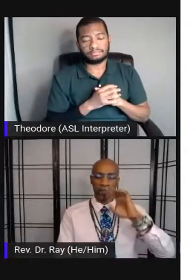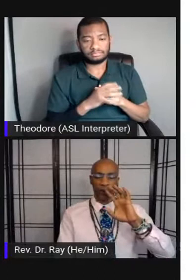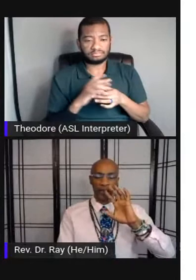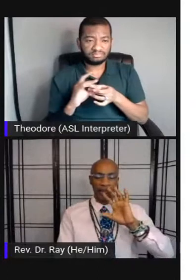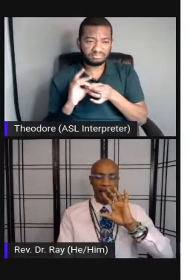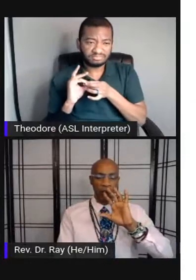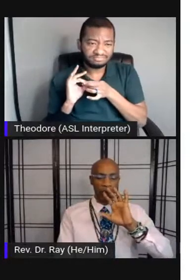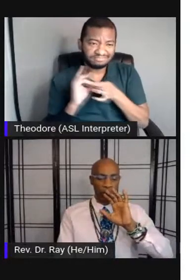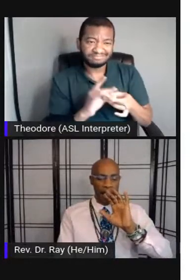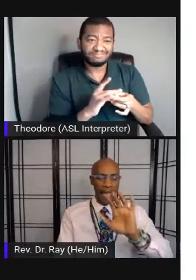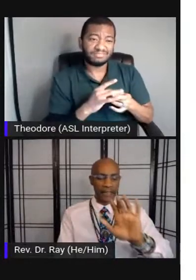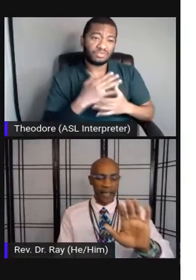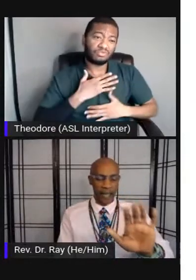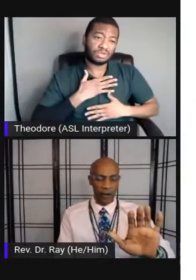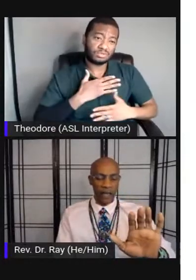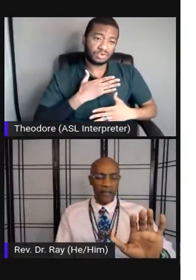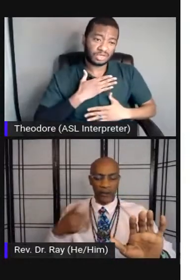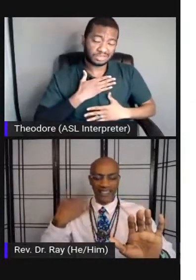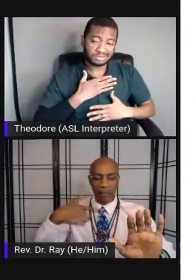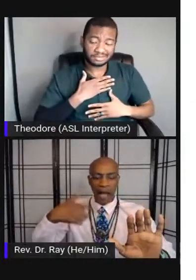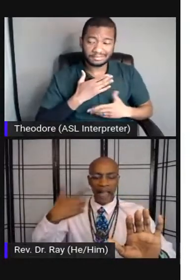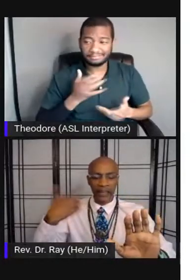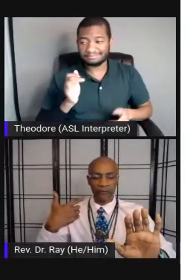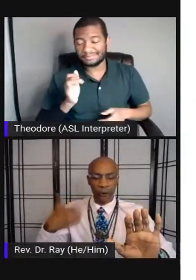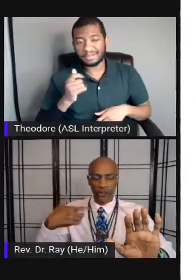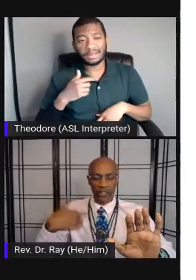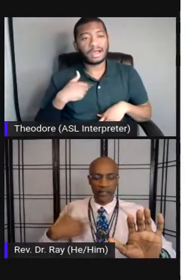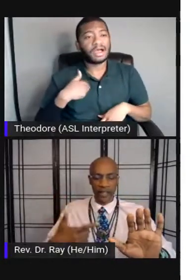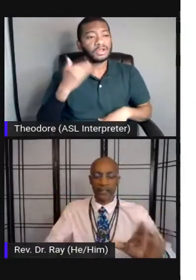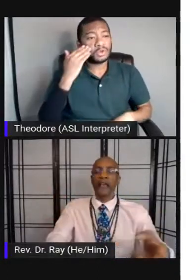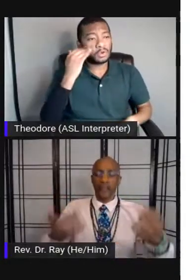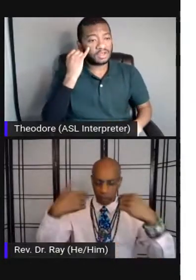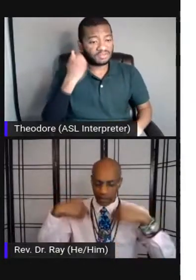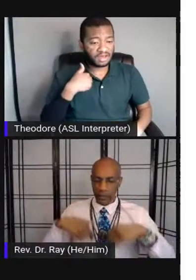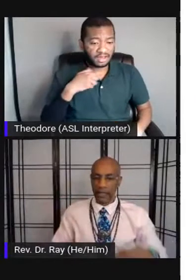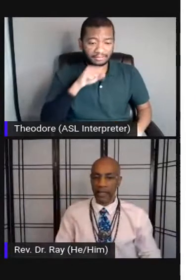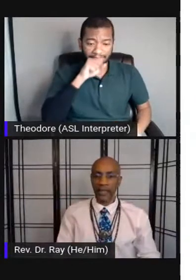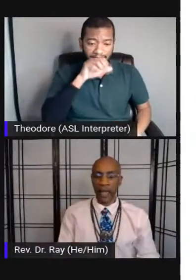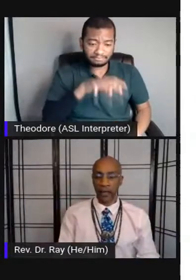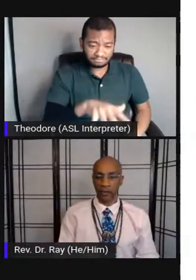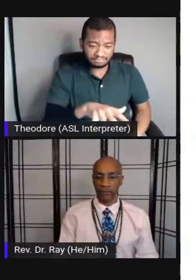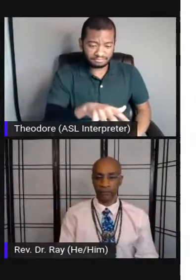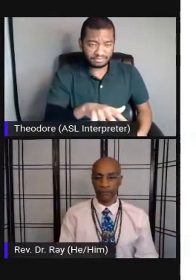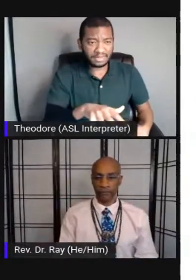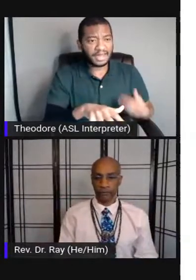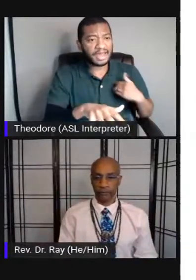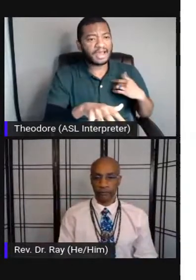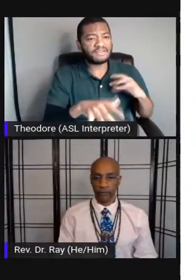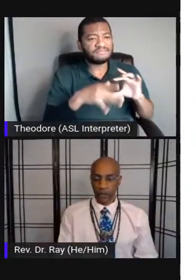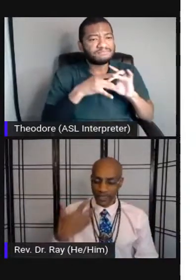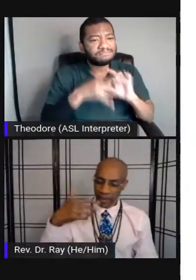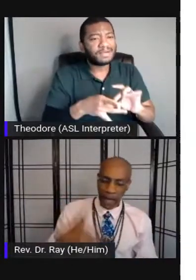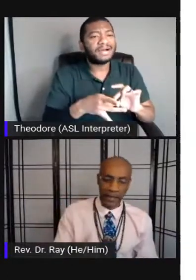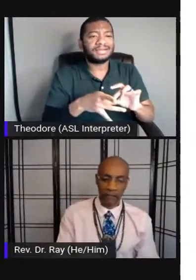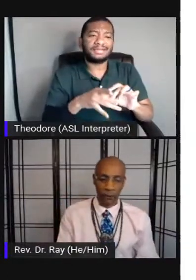such a degree that I know that when I exhale, there is a binding force that says there must be an inhale.